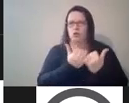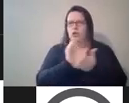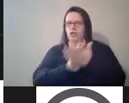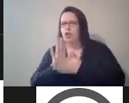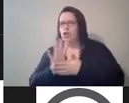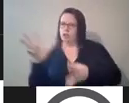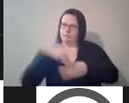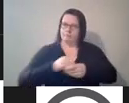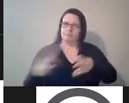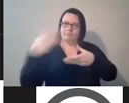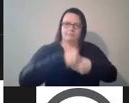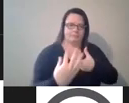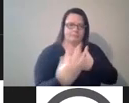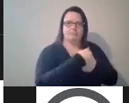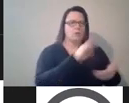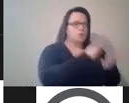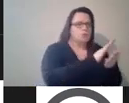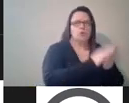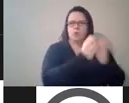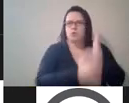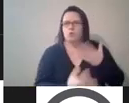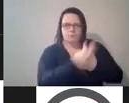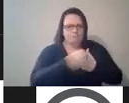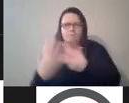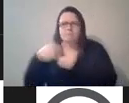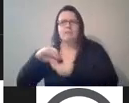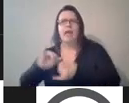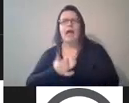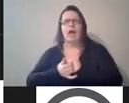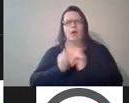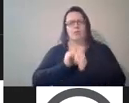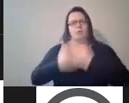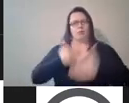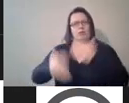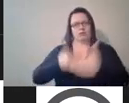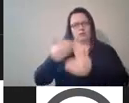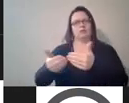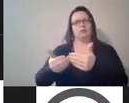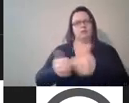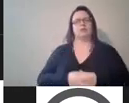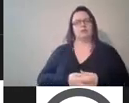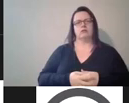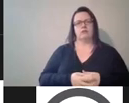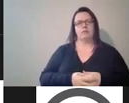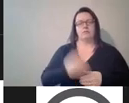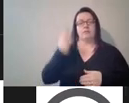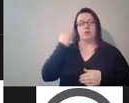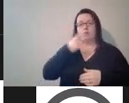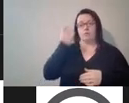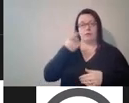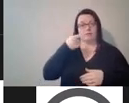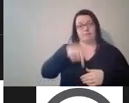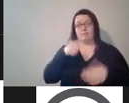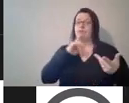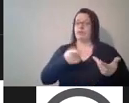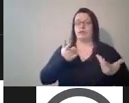you engage schools and students in this process? Because again, it's an underlying